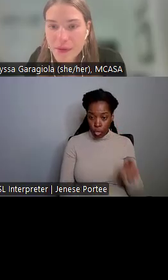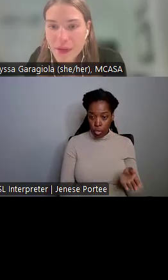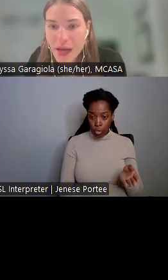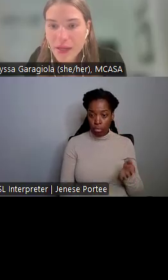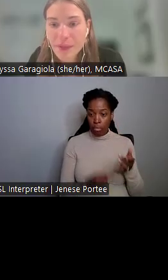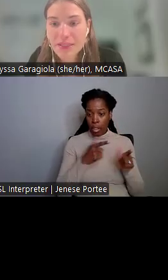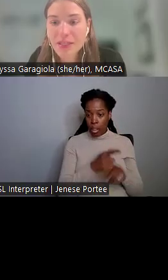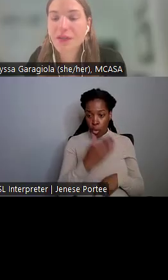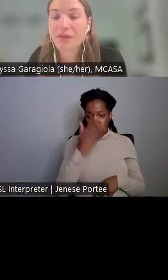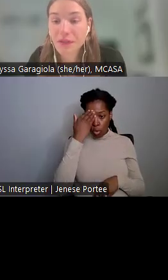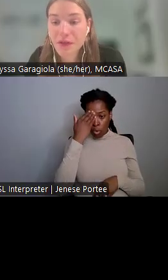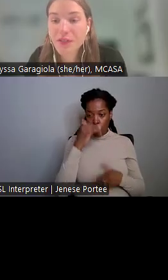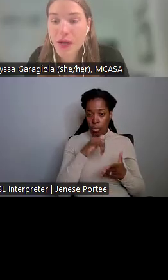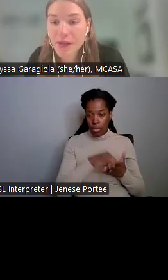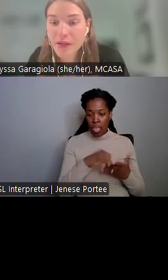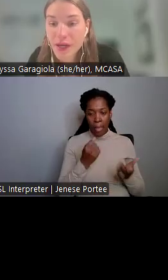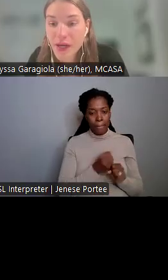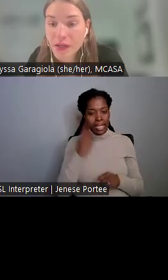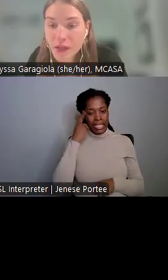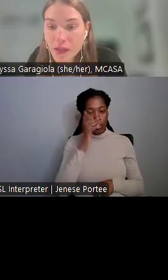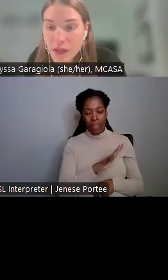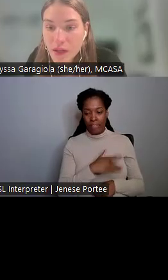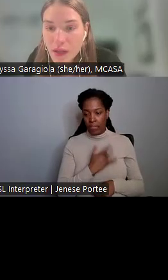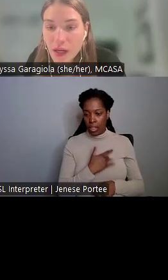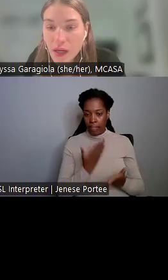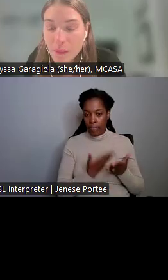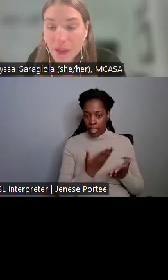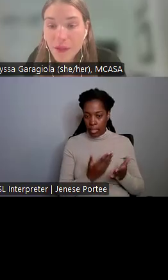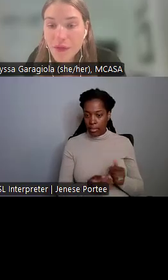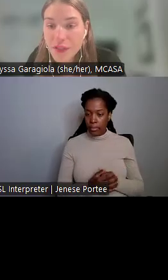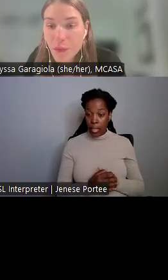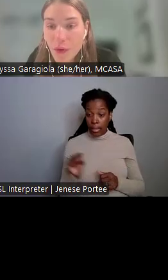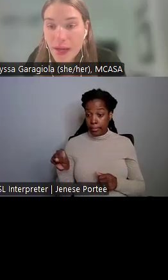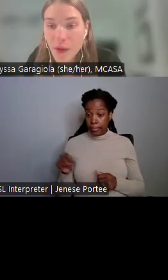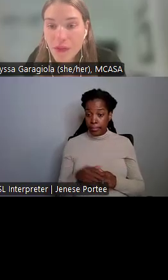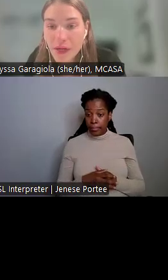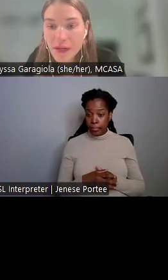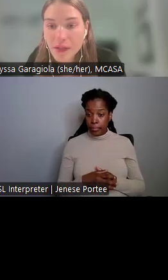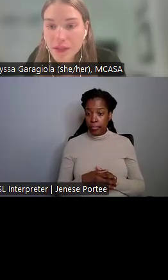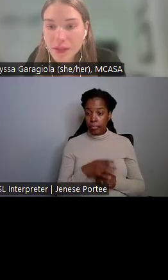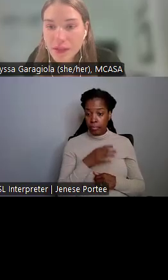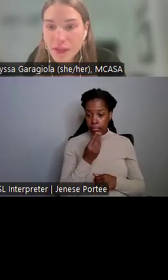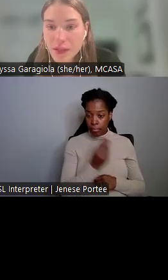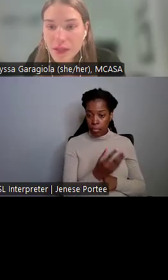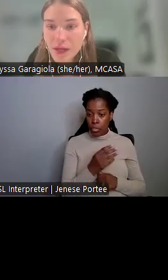know that it makes sense for her to feel this way. Yeah. Let her know there's support out